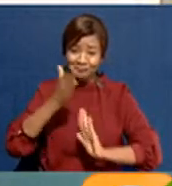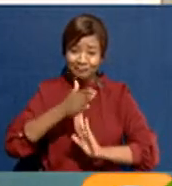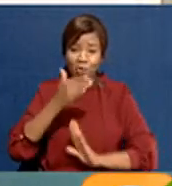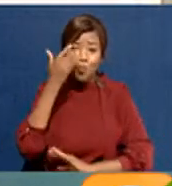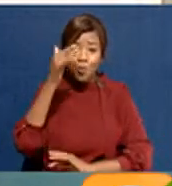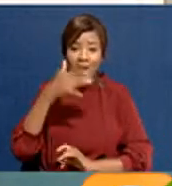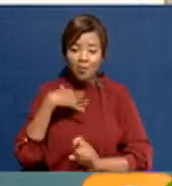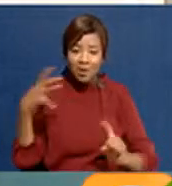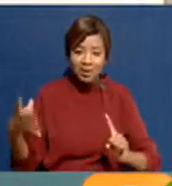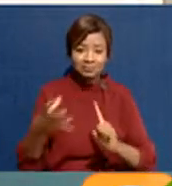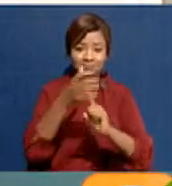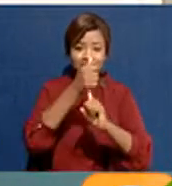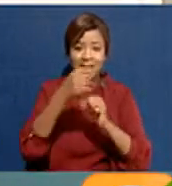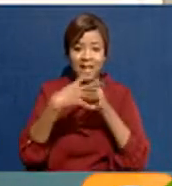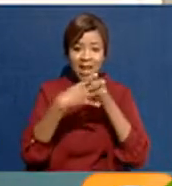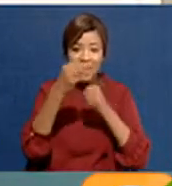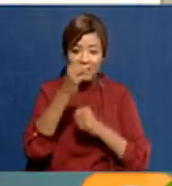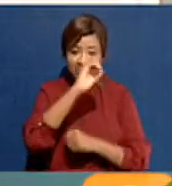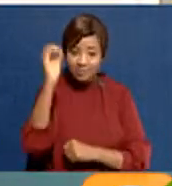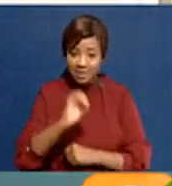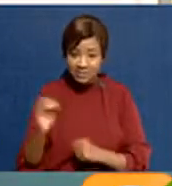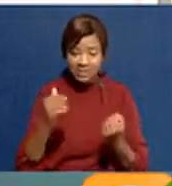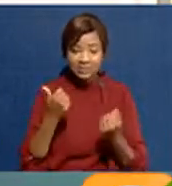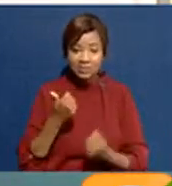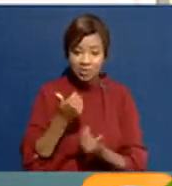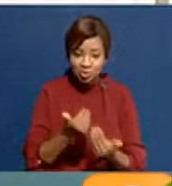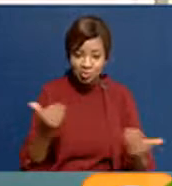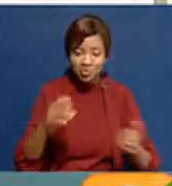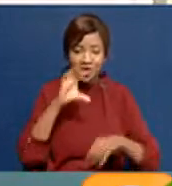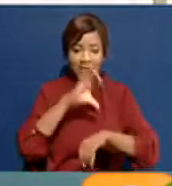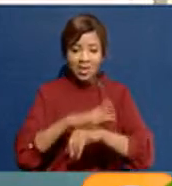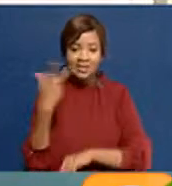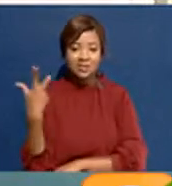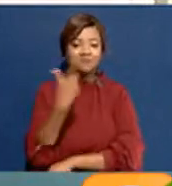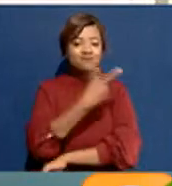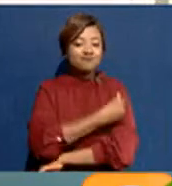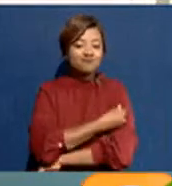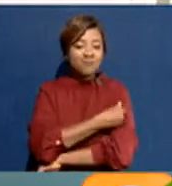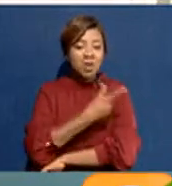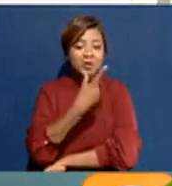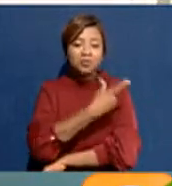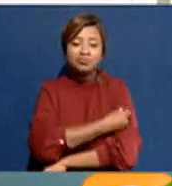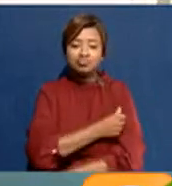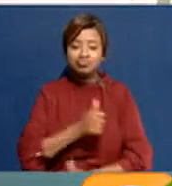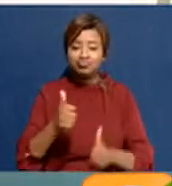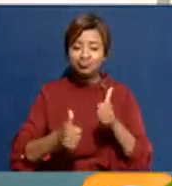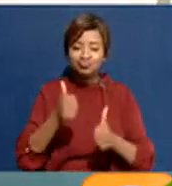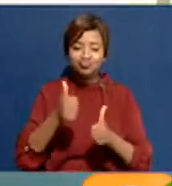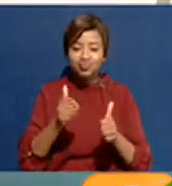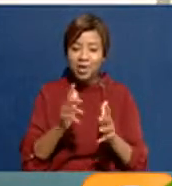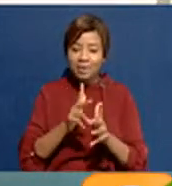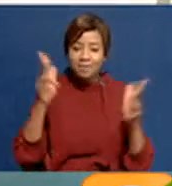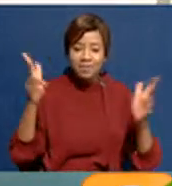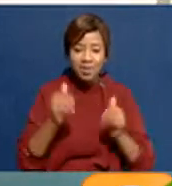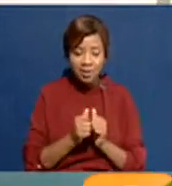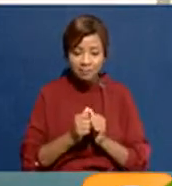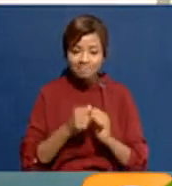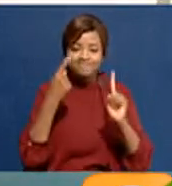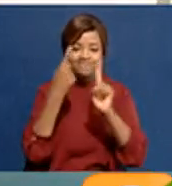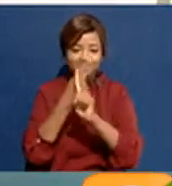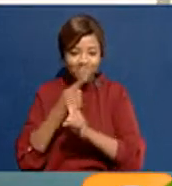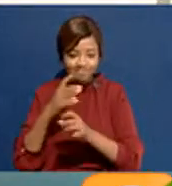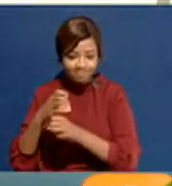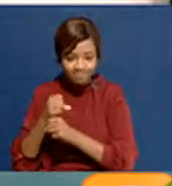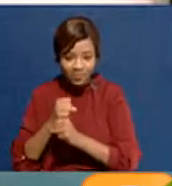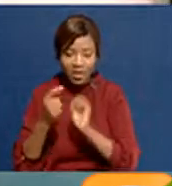of children in the country immunized. Well, this year's theme speaks to the big catch-up. And so key stakeholders, including the